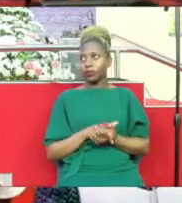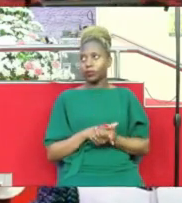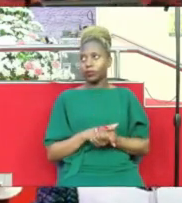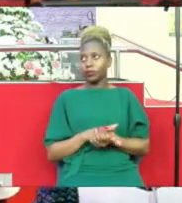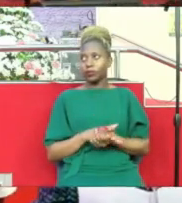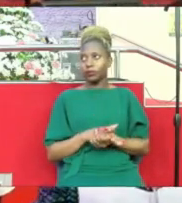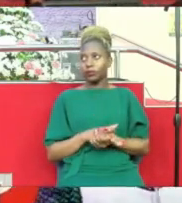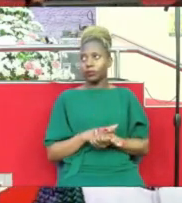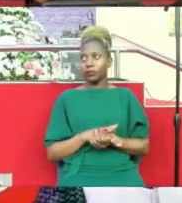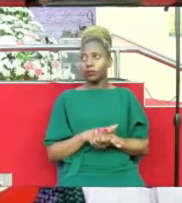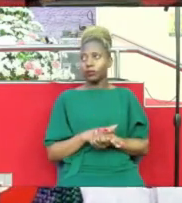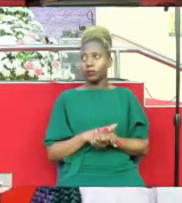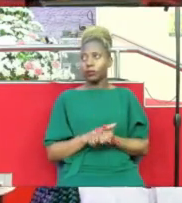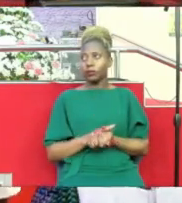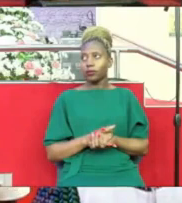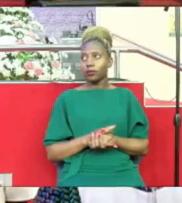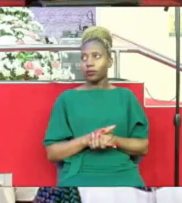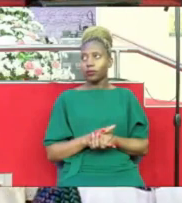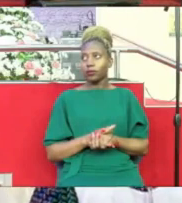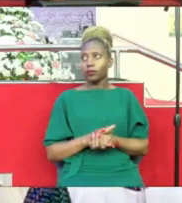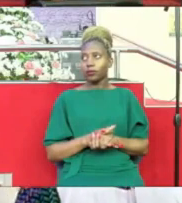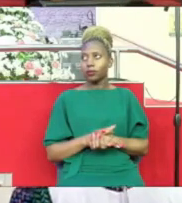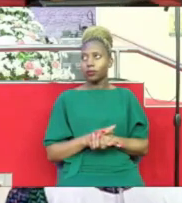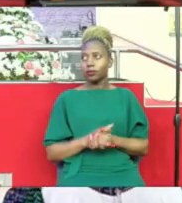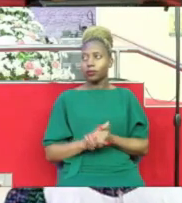The first test came back,